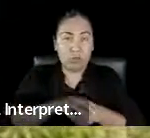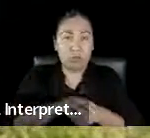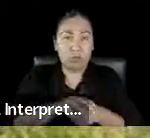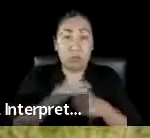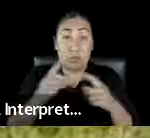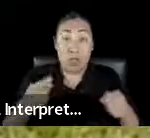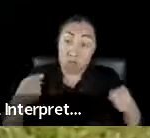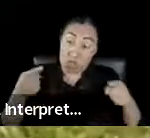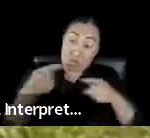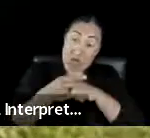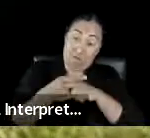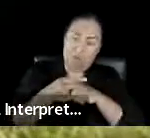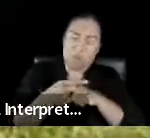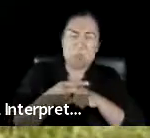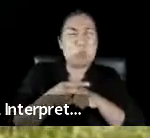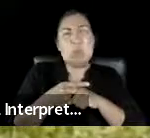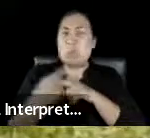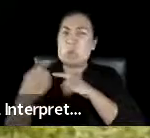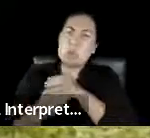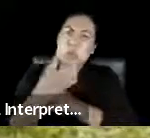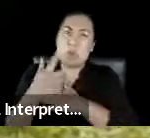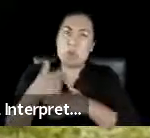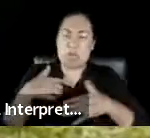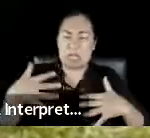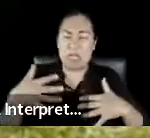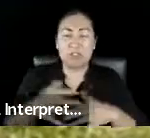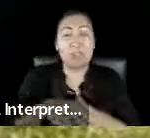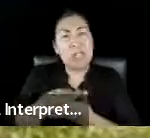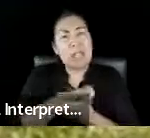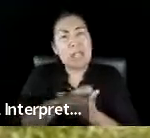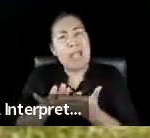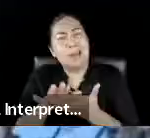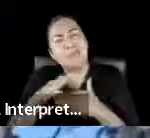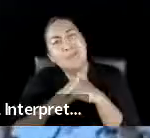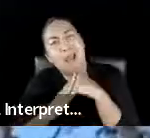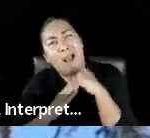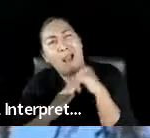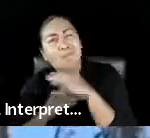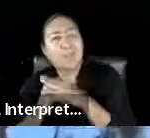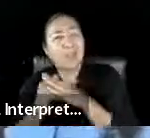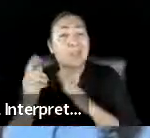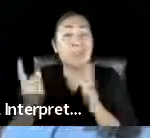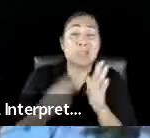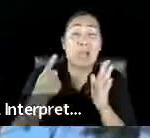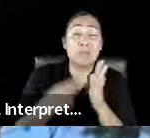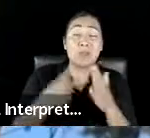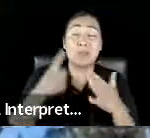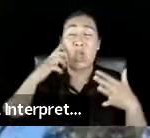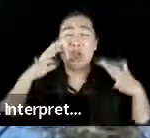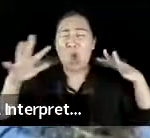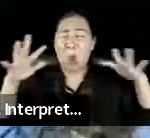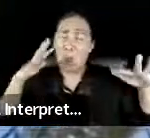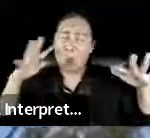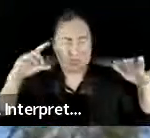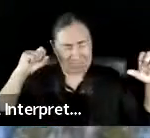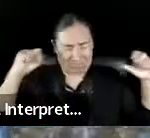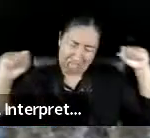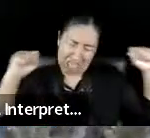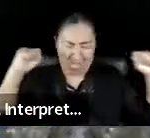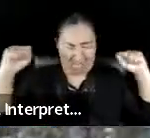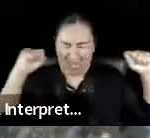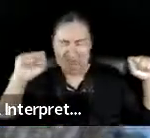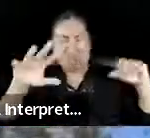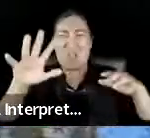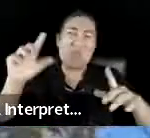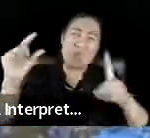Conflict makes me anxious. Kindness gives me comfort. Sometimes the noise is so loud that the words all